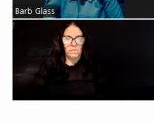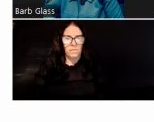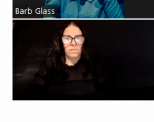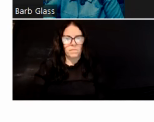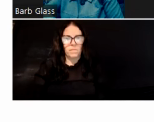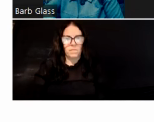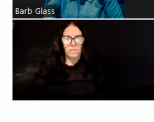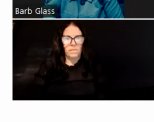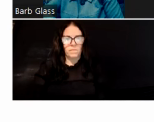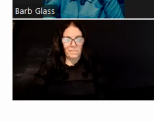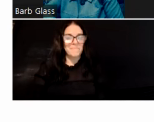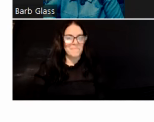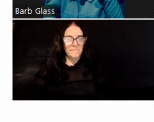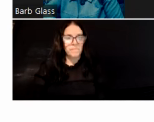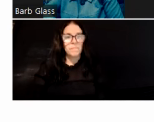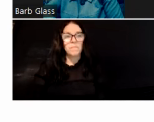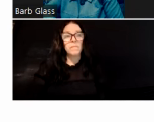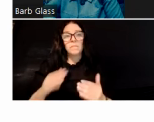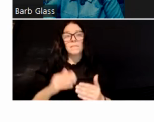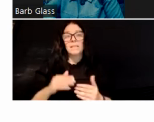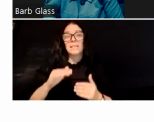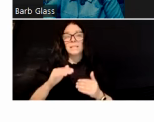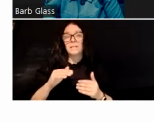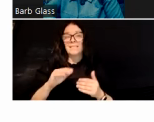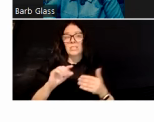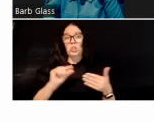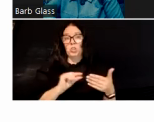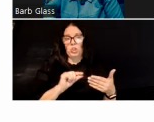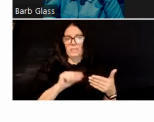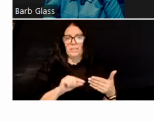G, then what you're going to have is an active service plan in the system.